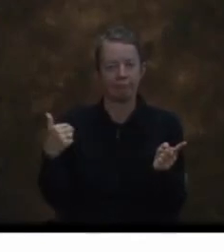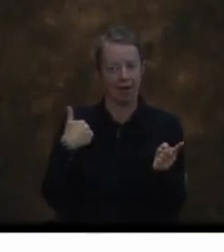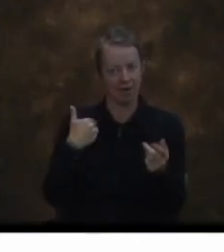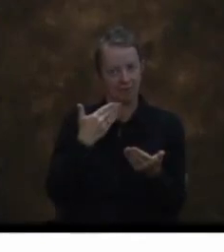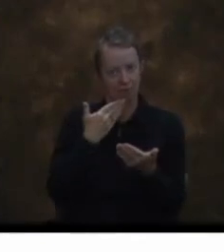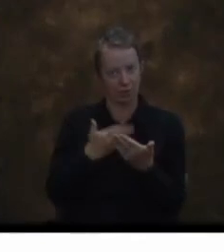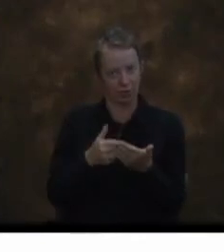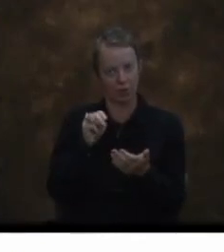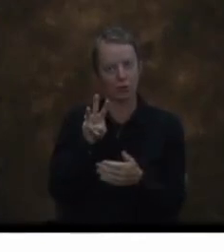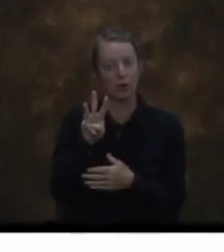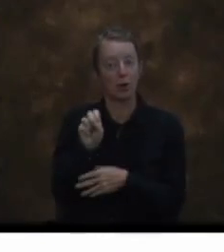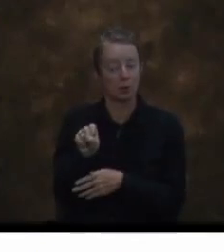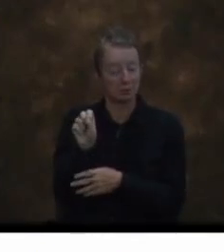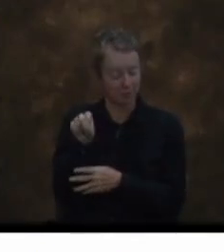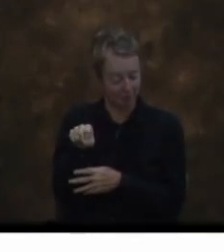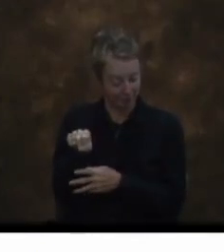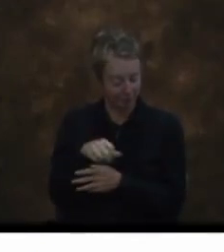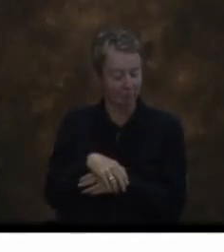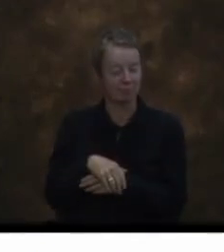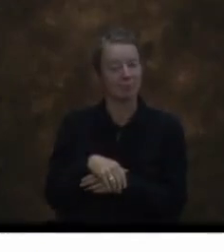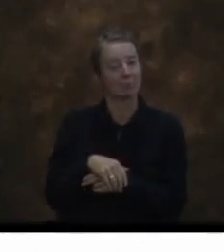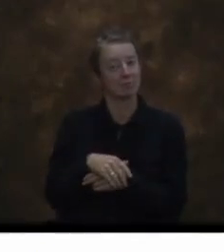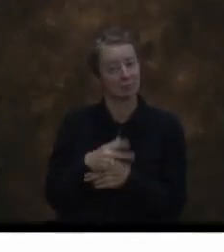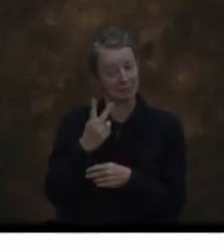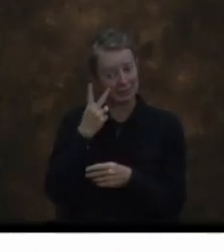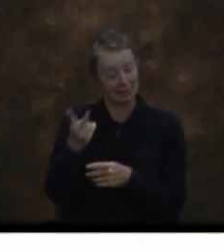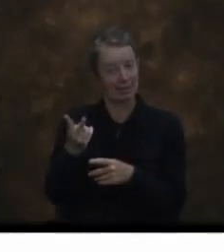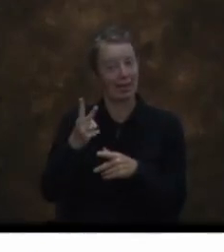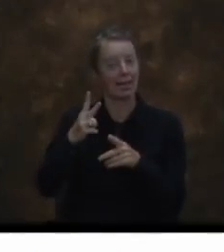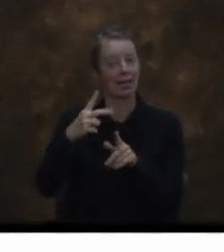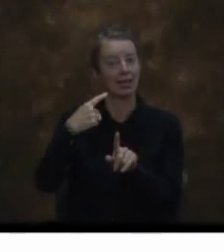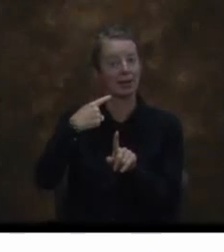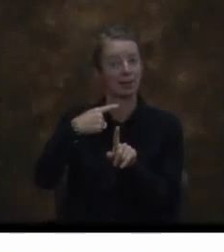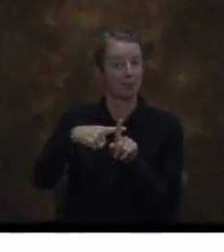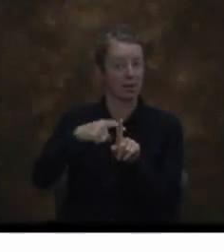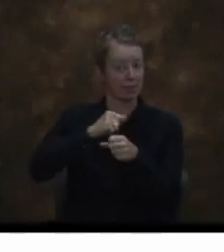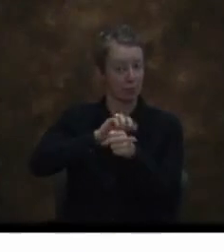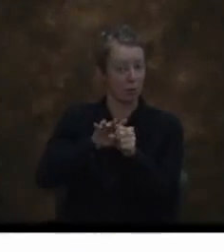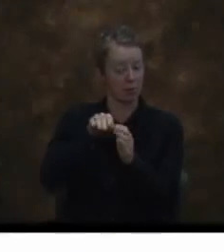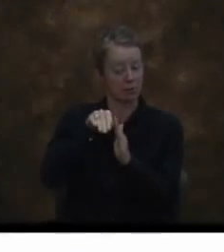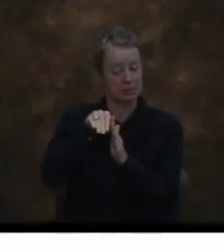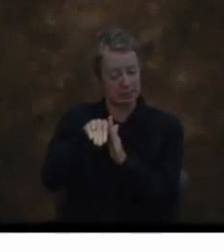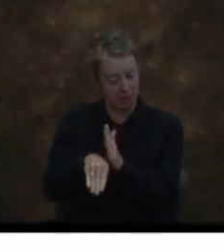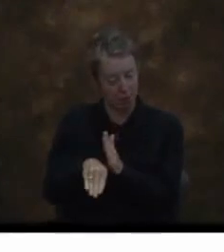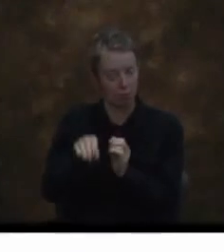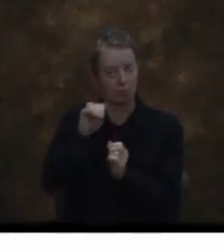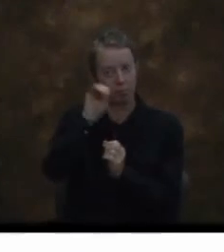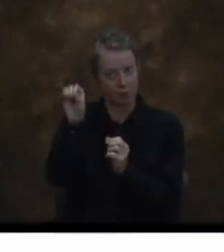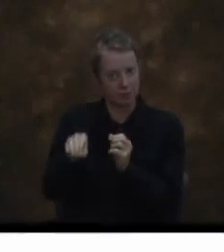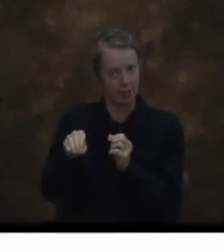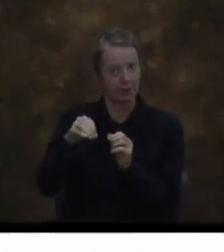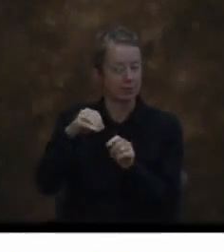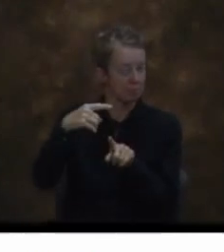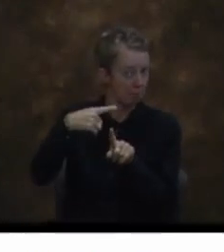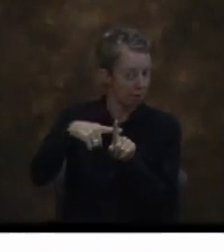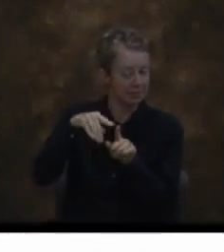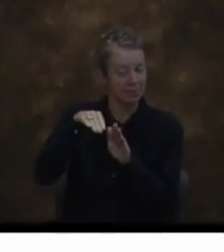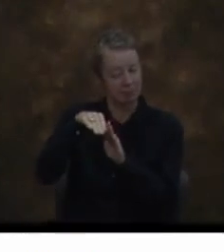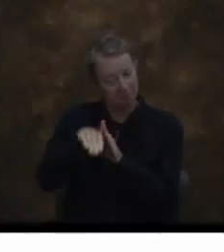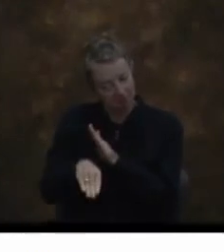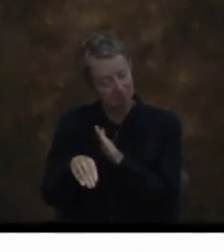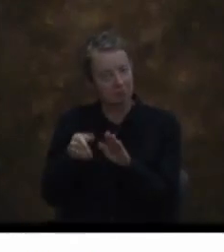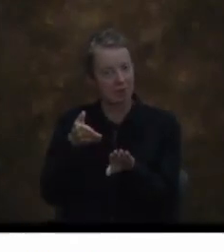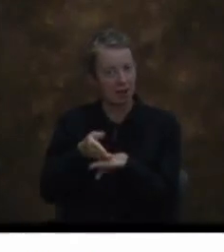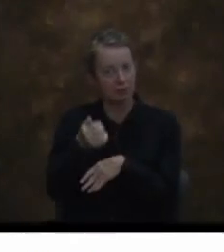there. We are seeing cases decrease. We are seeing that percent positivity decrease after several weeks of what